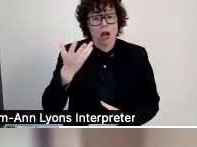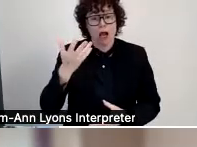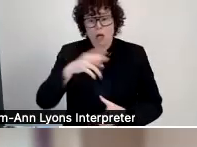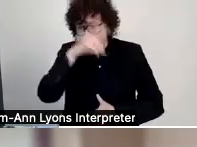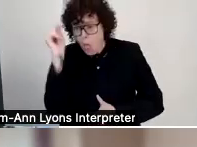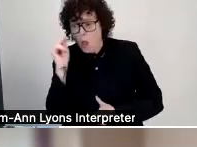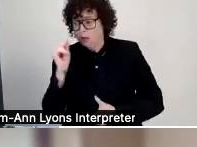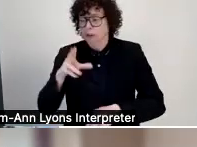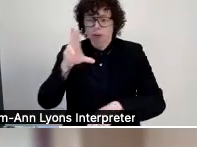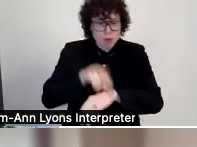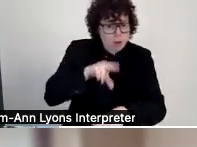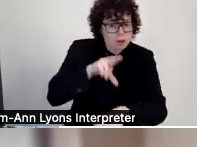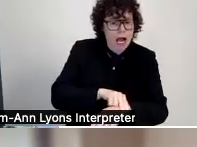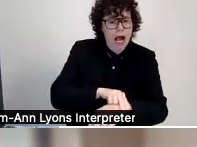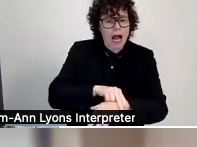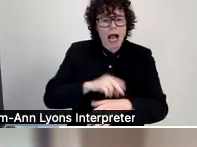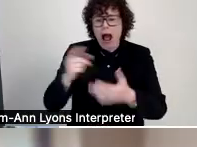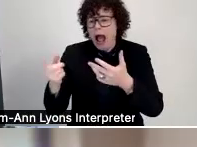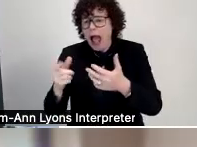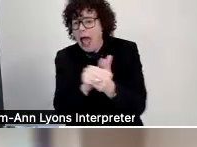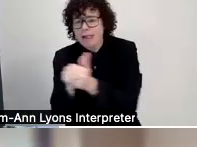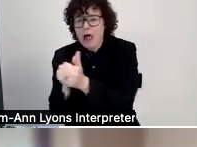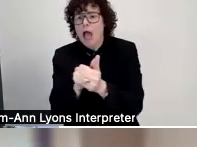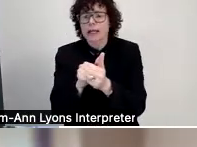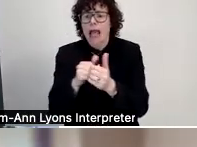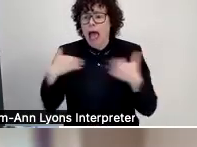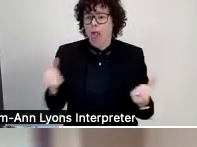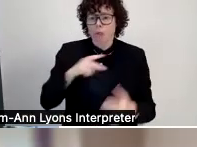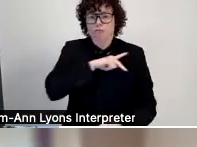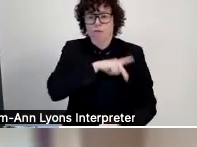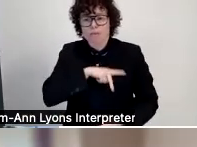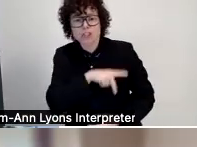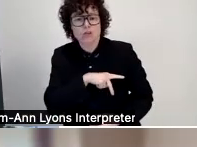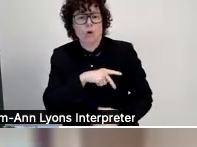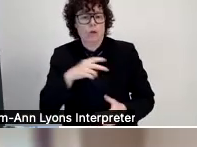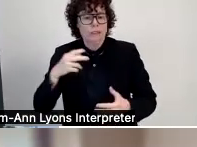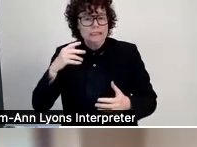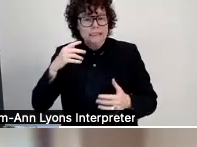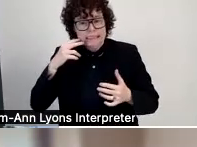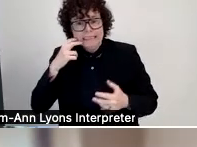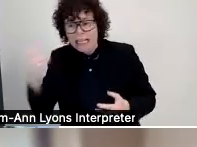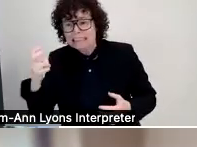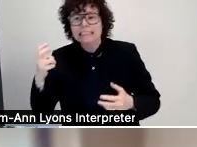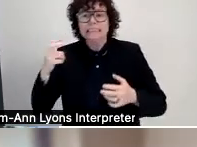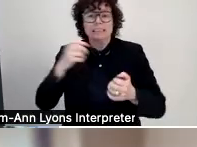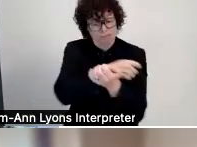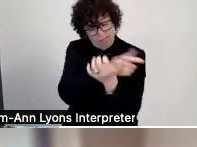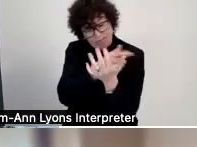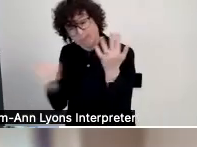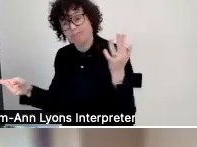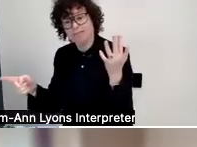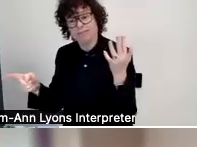nurses, allied health professionals, dentists, and health-related professions have direct exposure to people